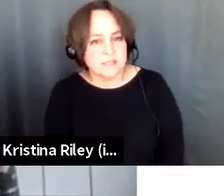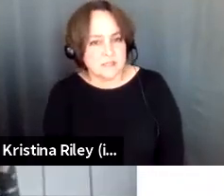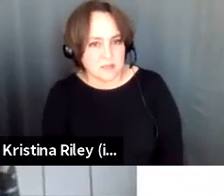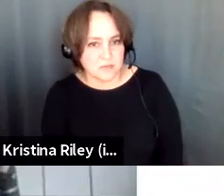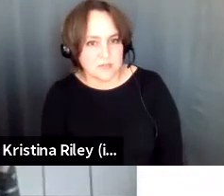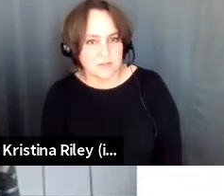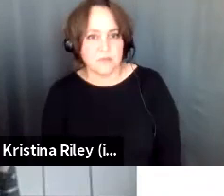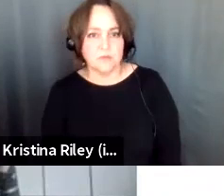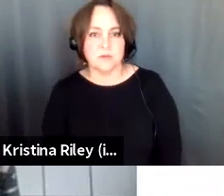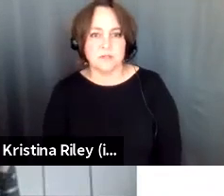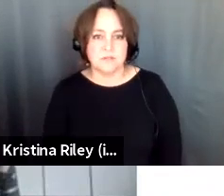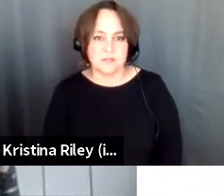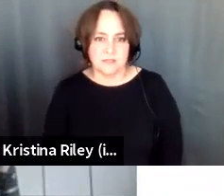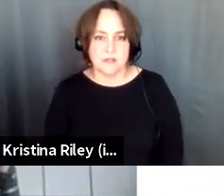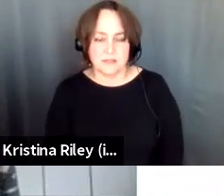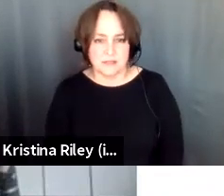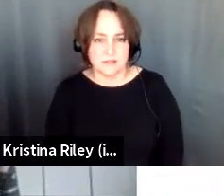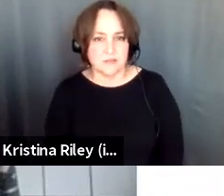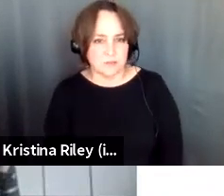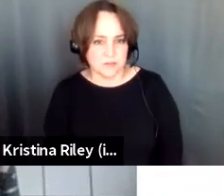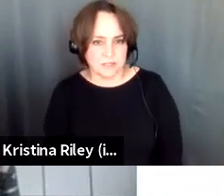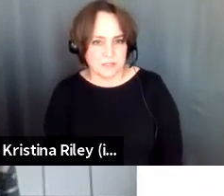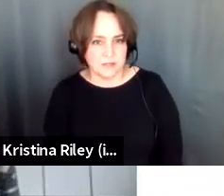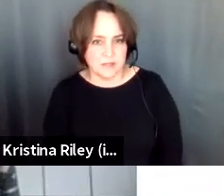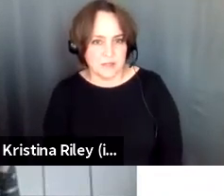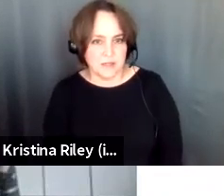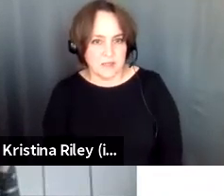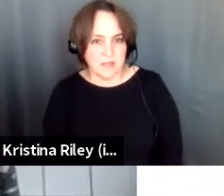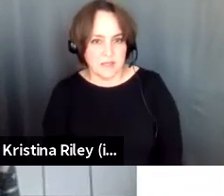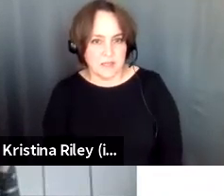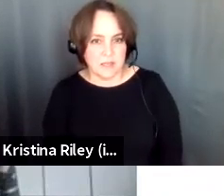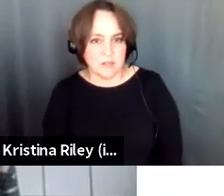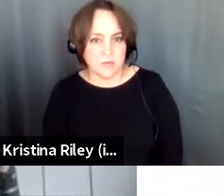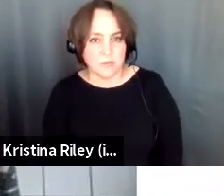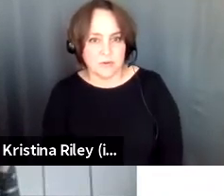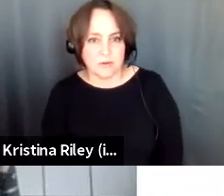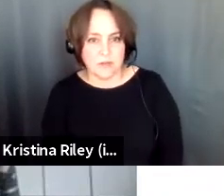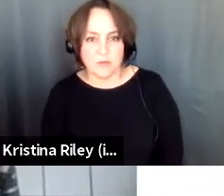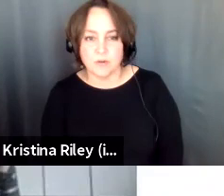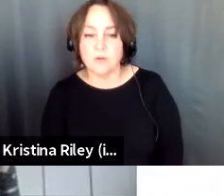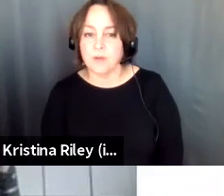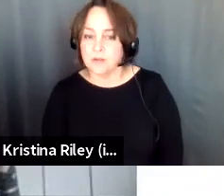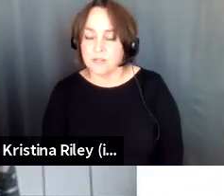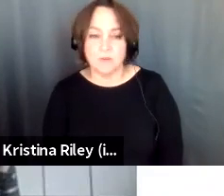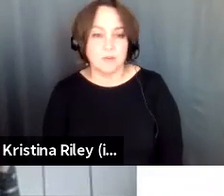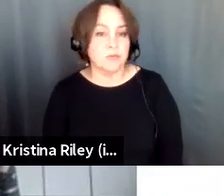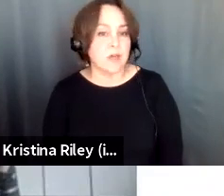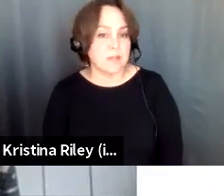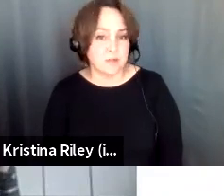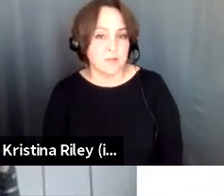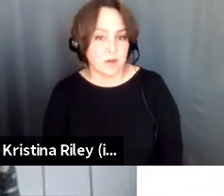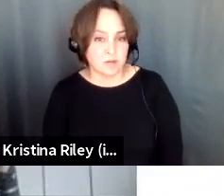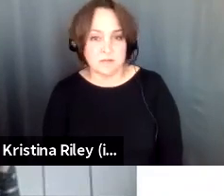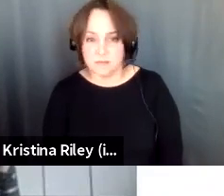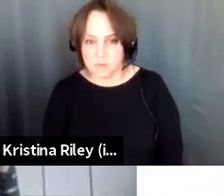With these examples, if you were to visit Gallaudet University and there were no one around and you knew